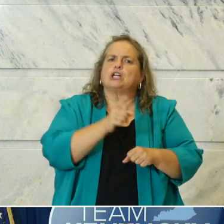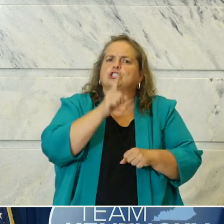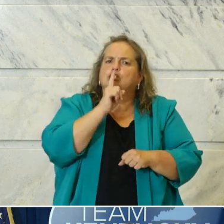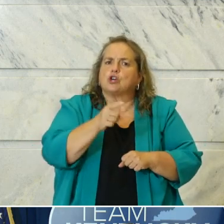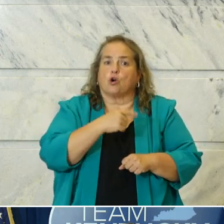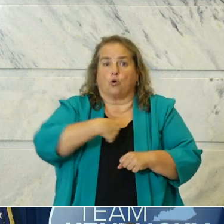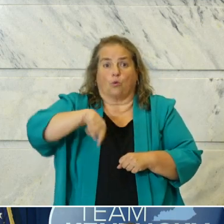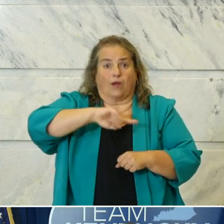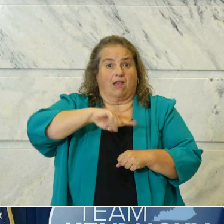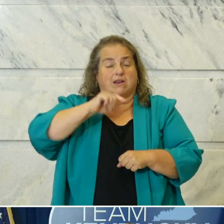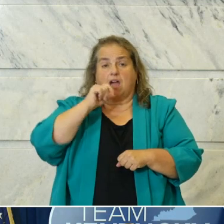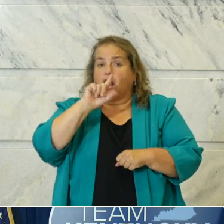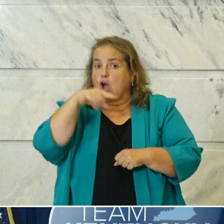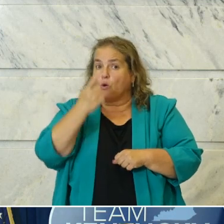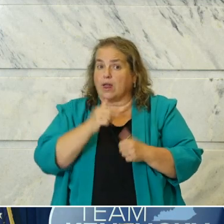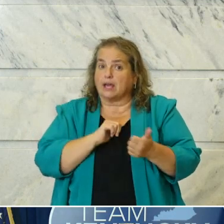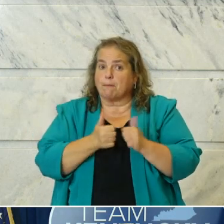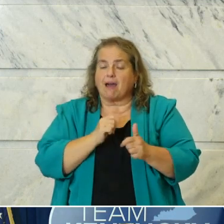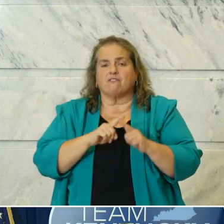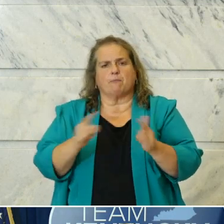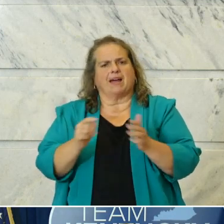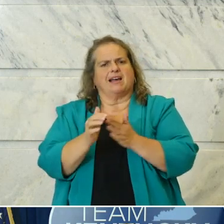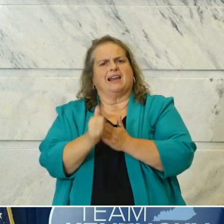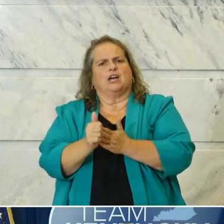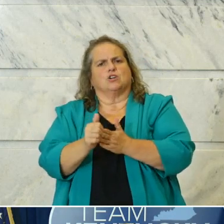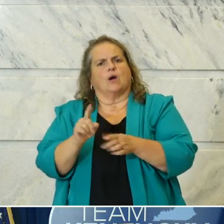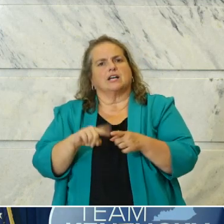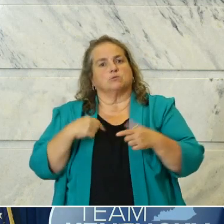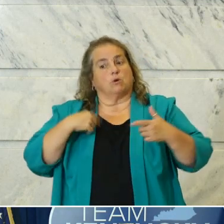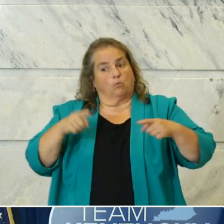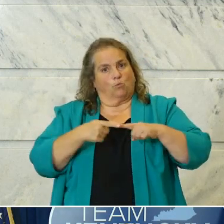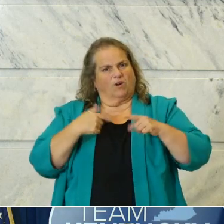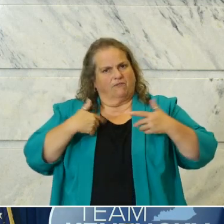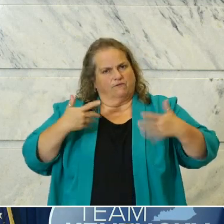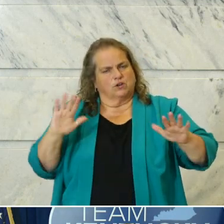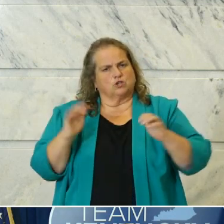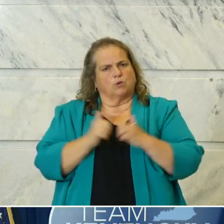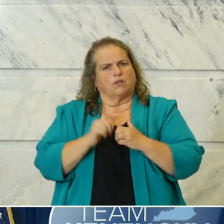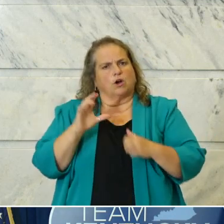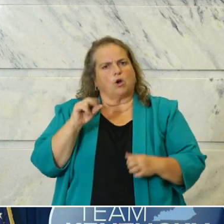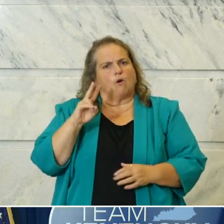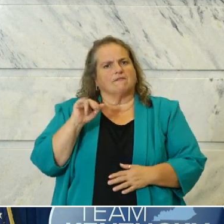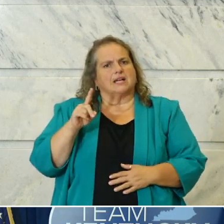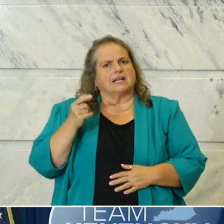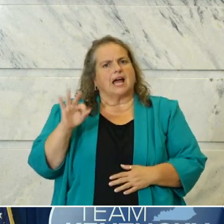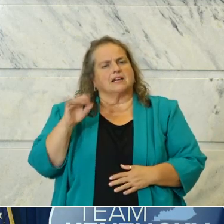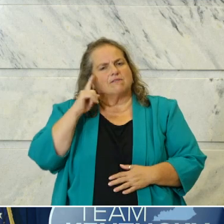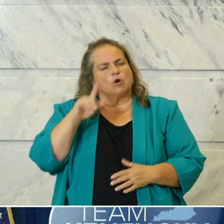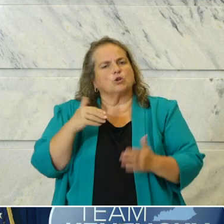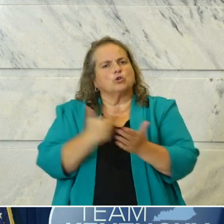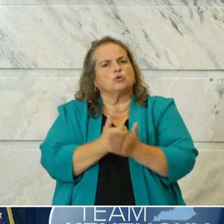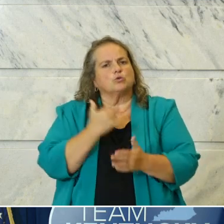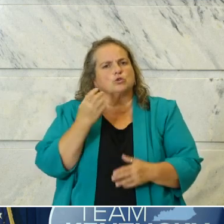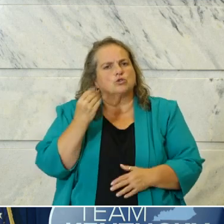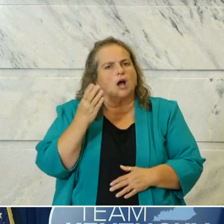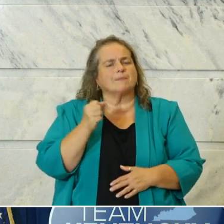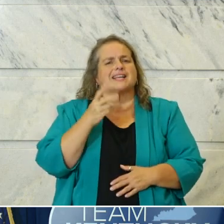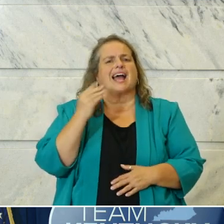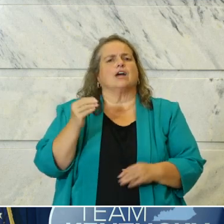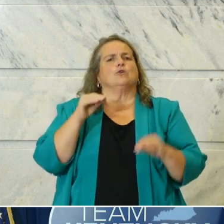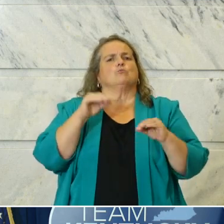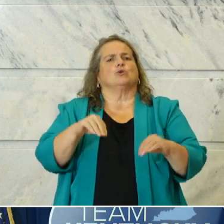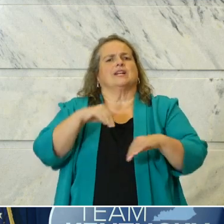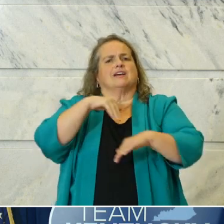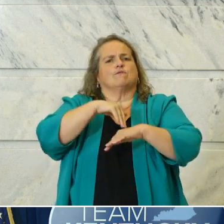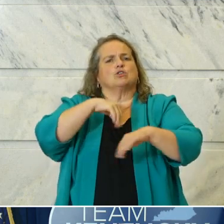not just competitive, but a leader as we come out of COVID-19 for new jobs, and to put the infrastructure,